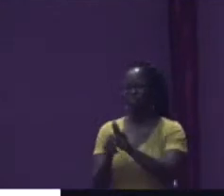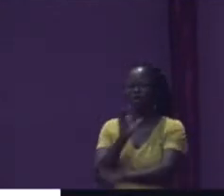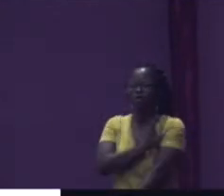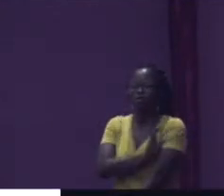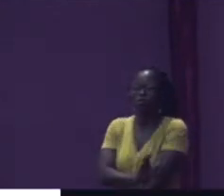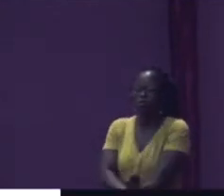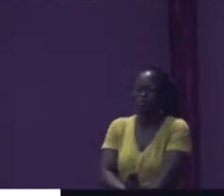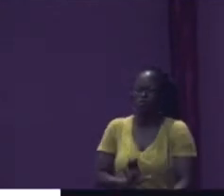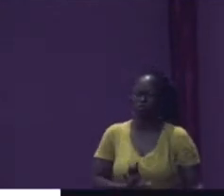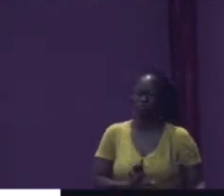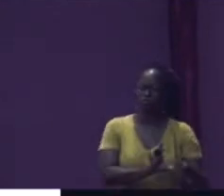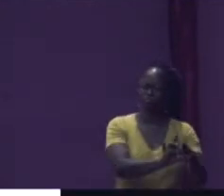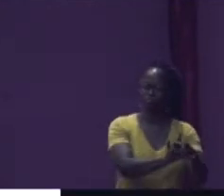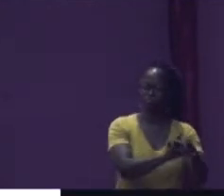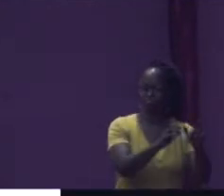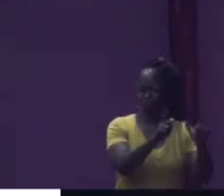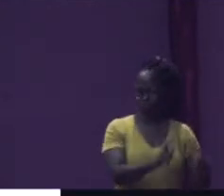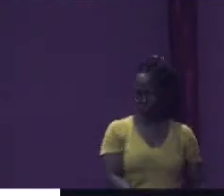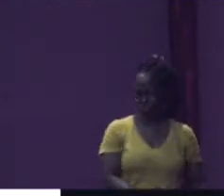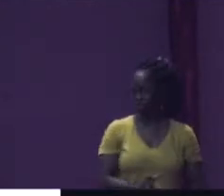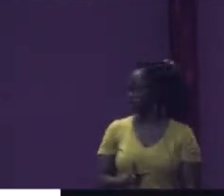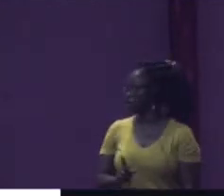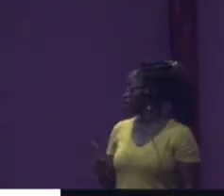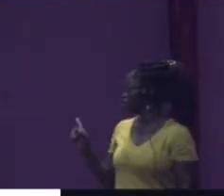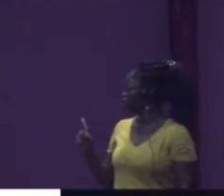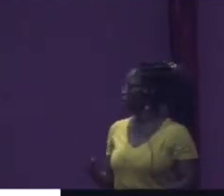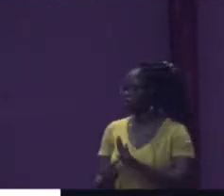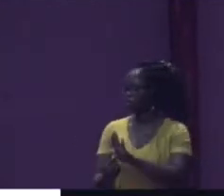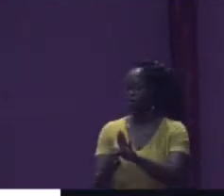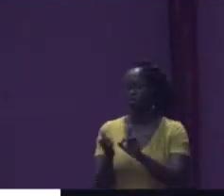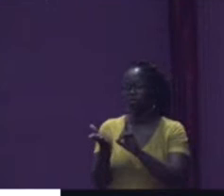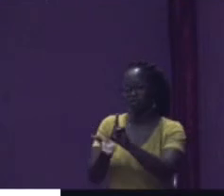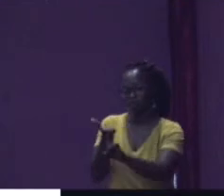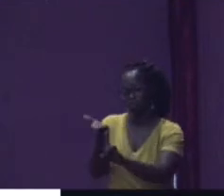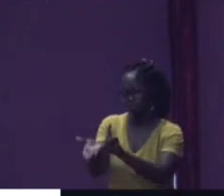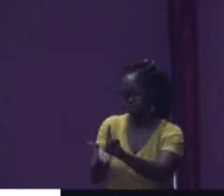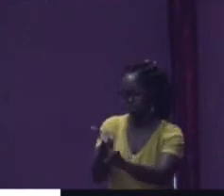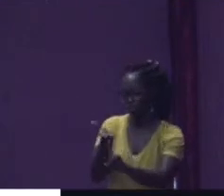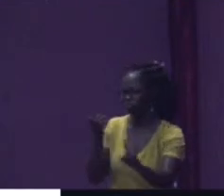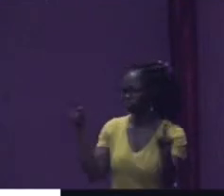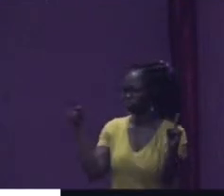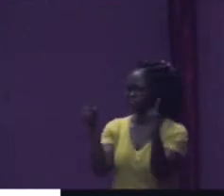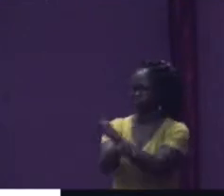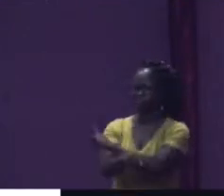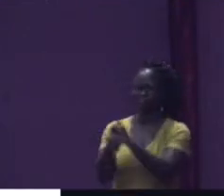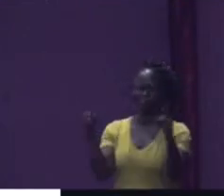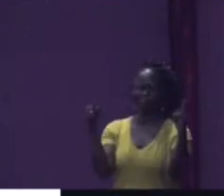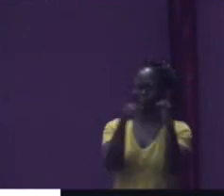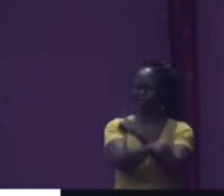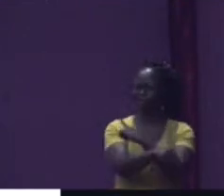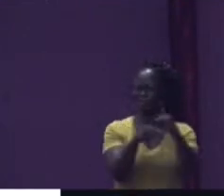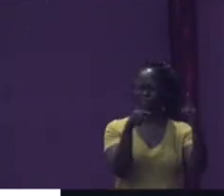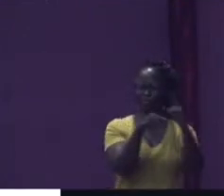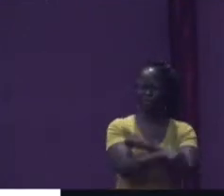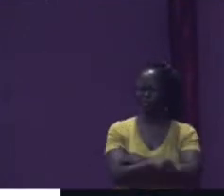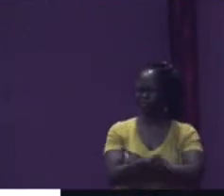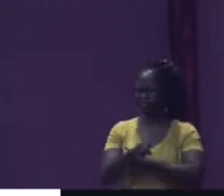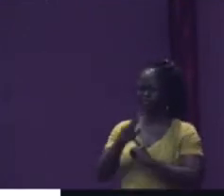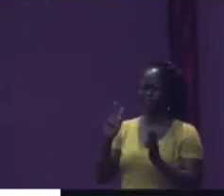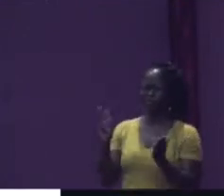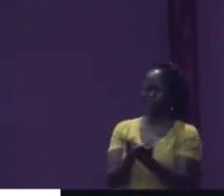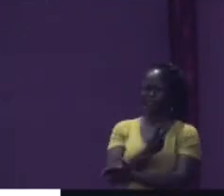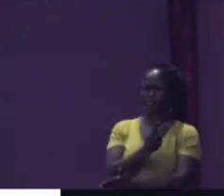The other thing that the midwives objected to in this type of situation was there's a very